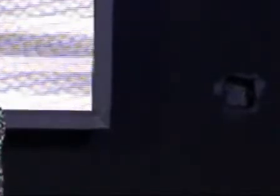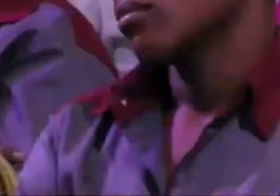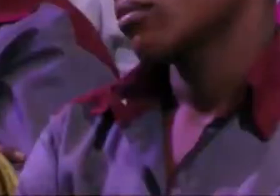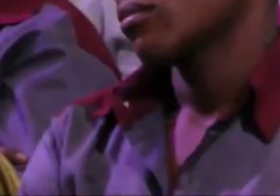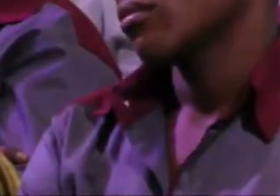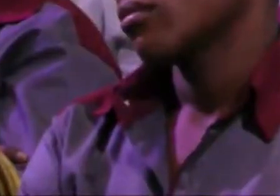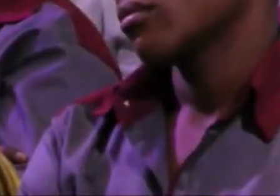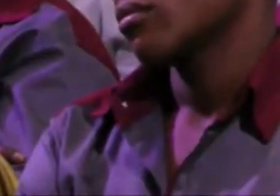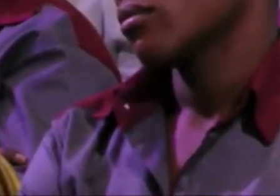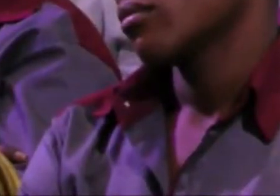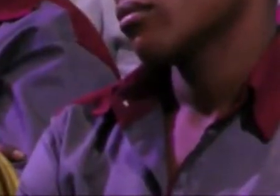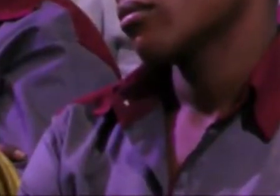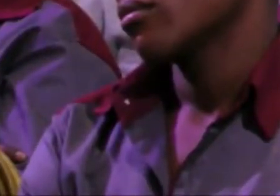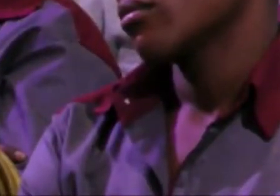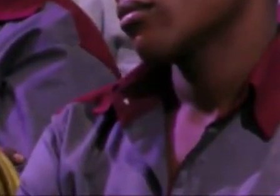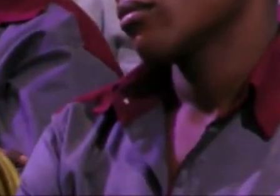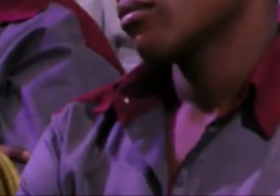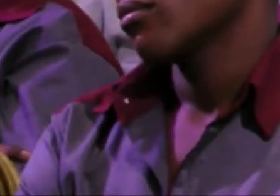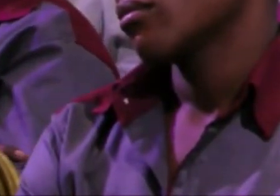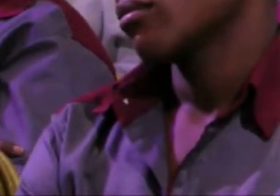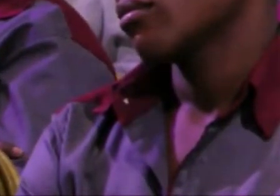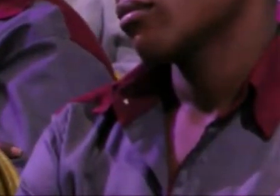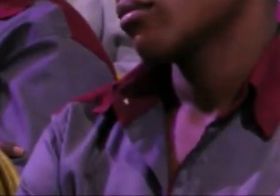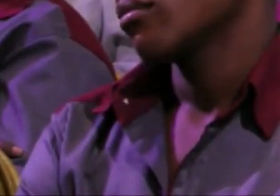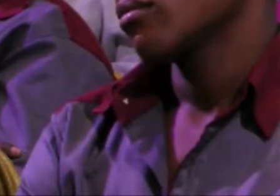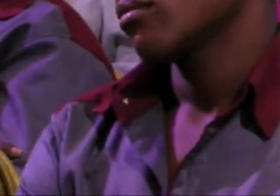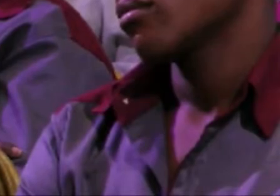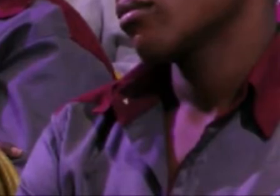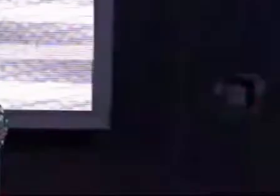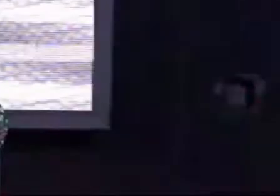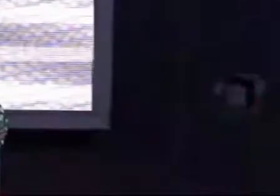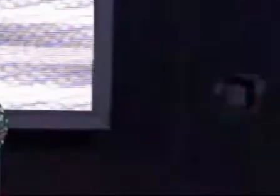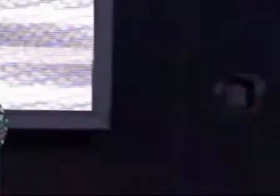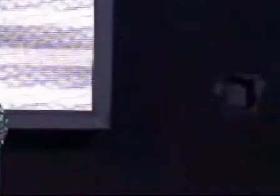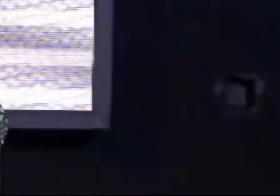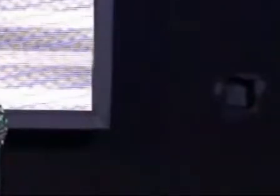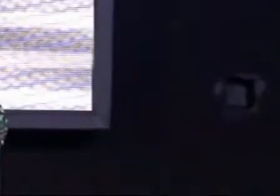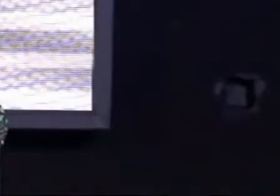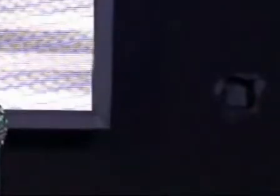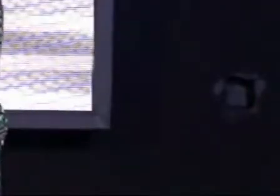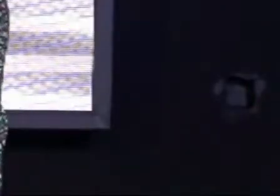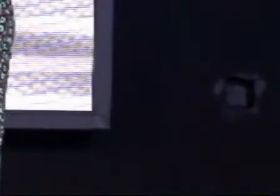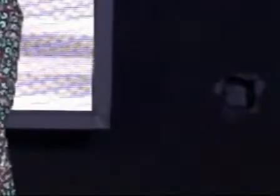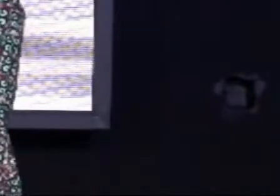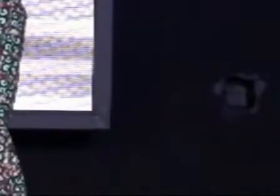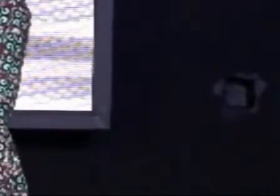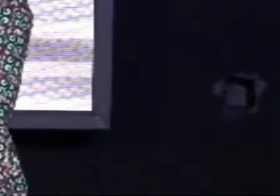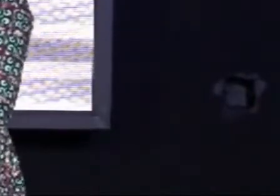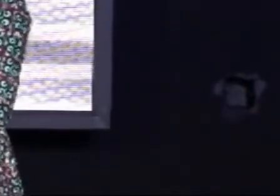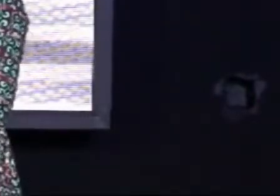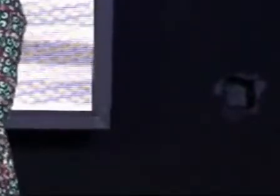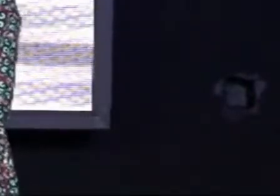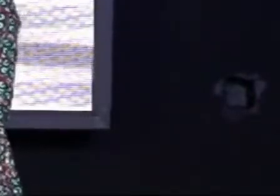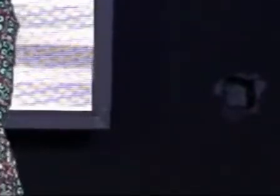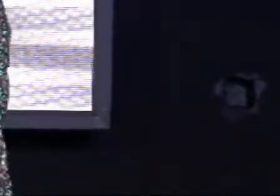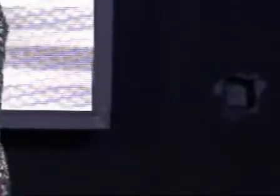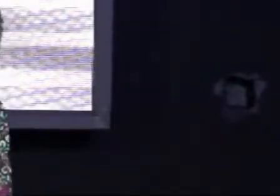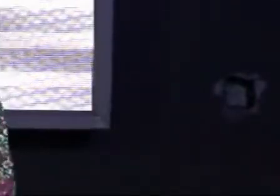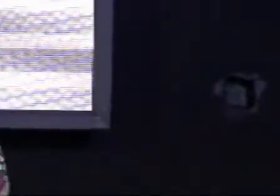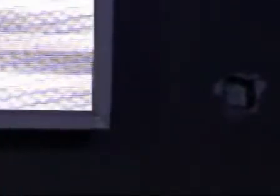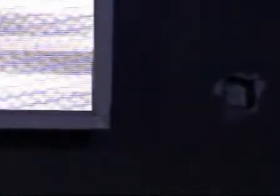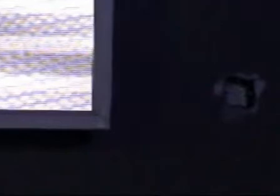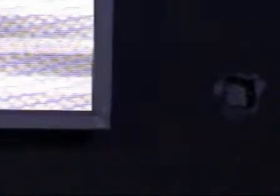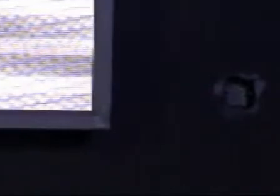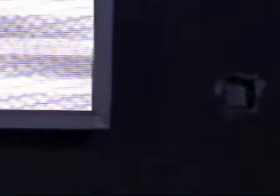banks. Sad, right? Why were you in the College of Art? Now, when that happened, as I